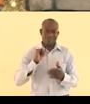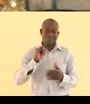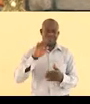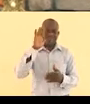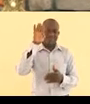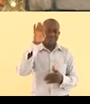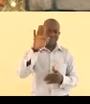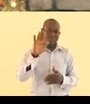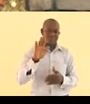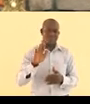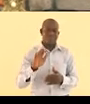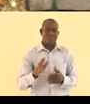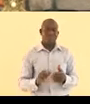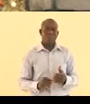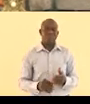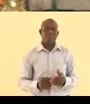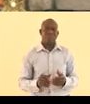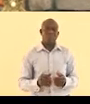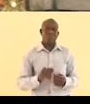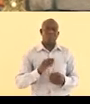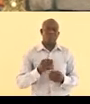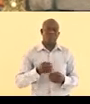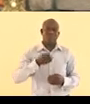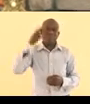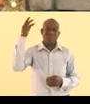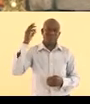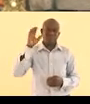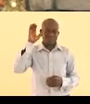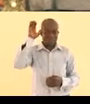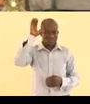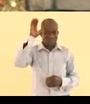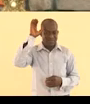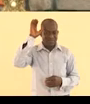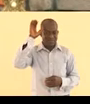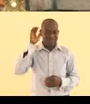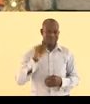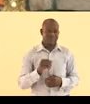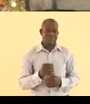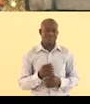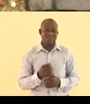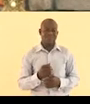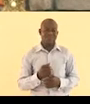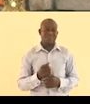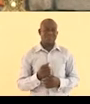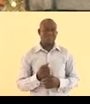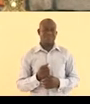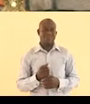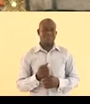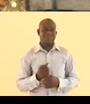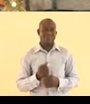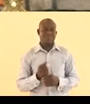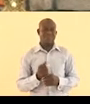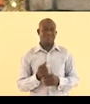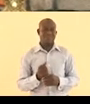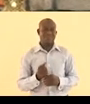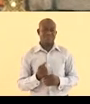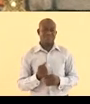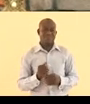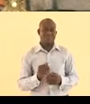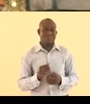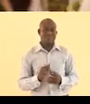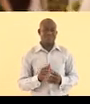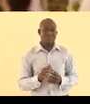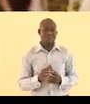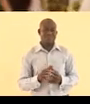you. Yesterday I was watching a documentary on William Shakespeare. And the documentary on William,